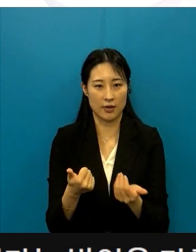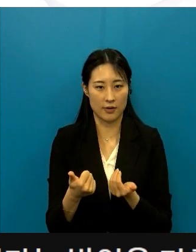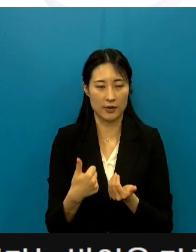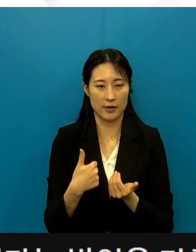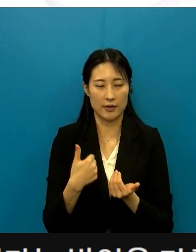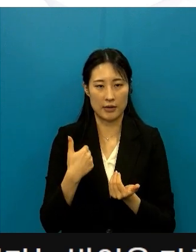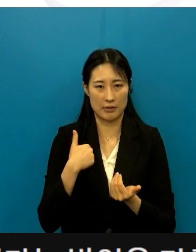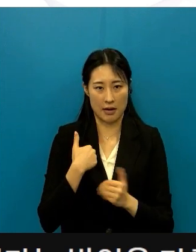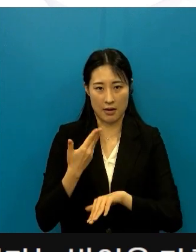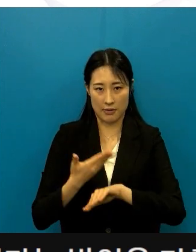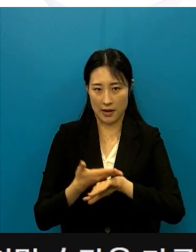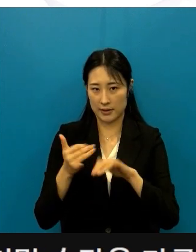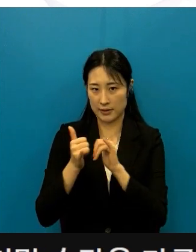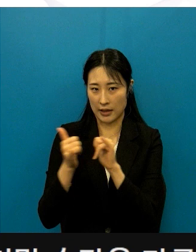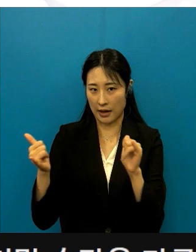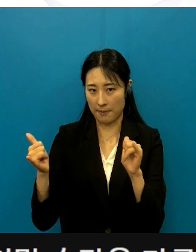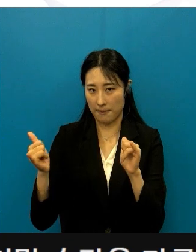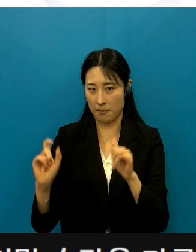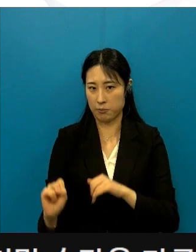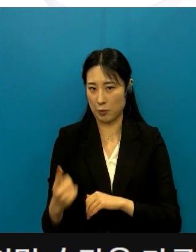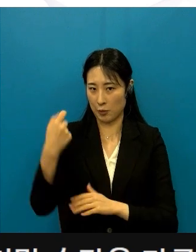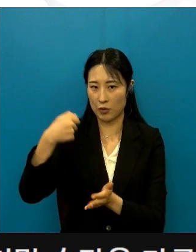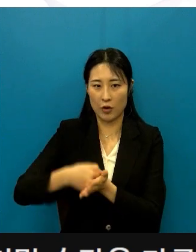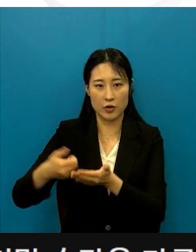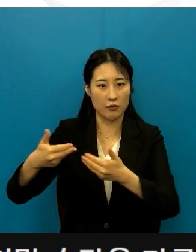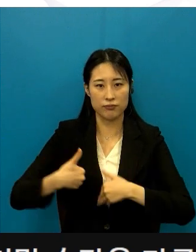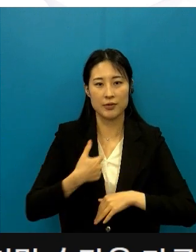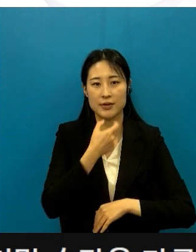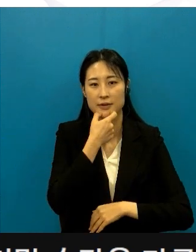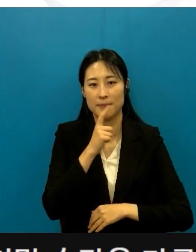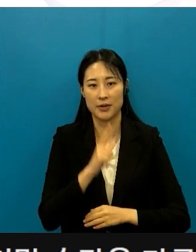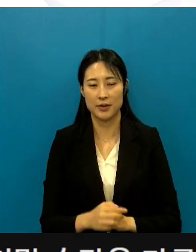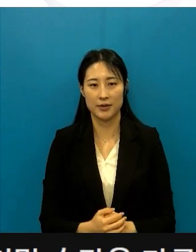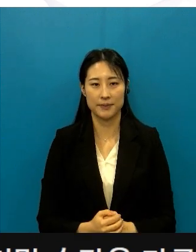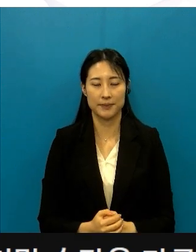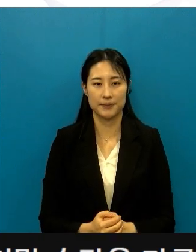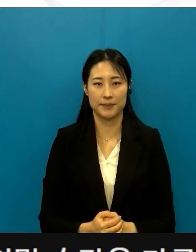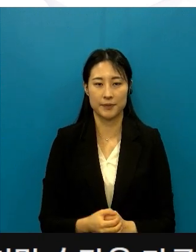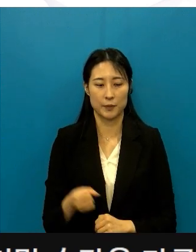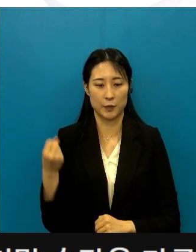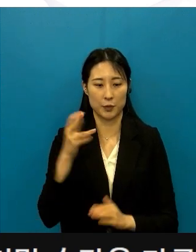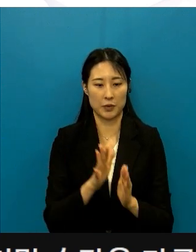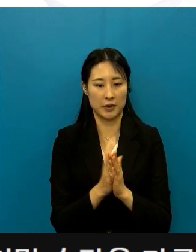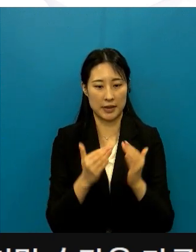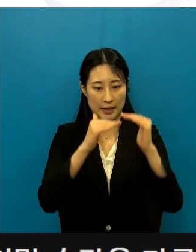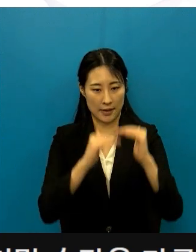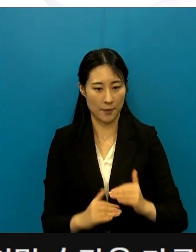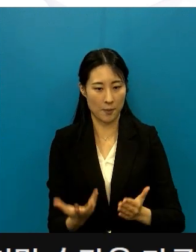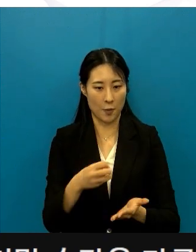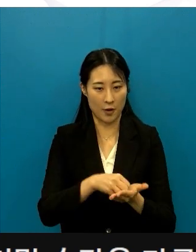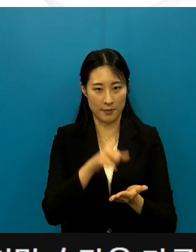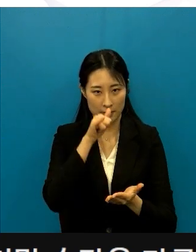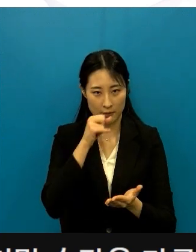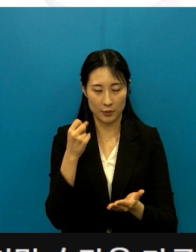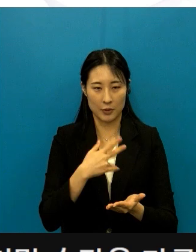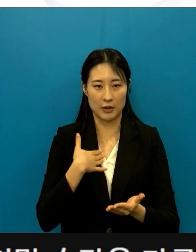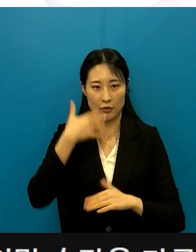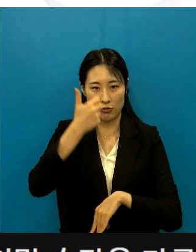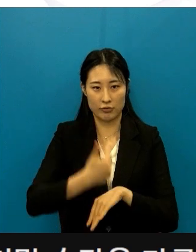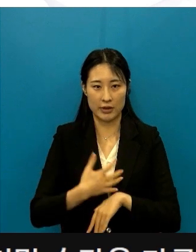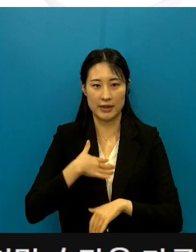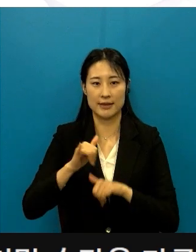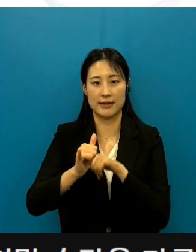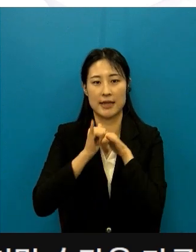He had told everyone around him of his intention to die by suicide. He had been widowed for several